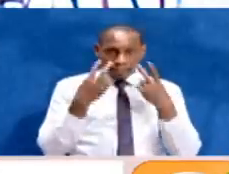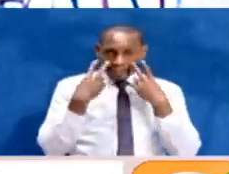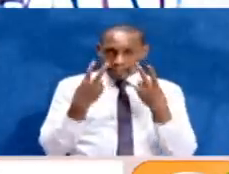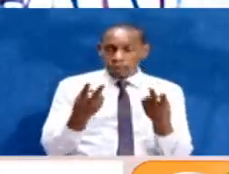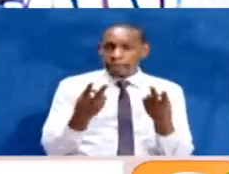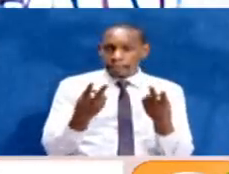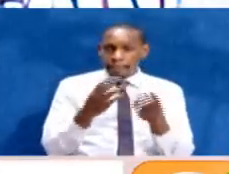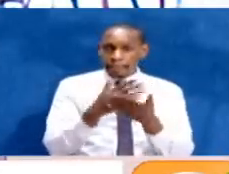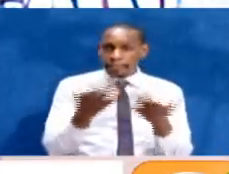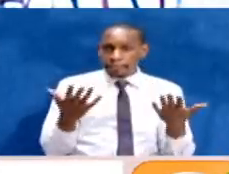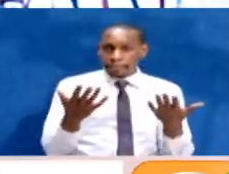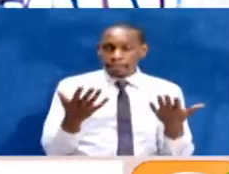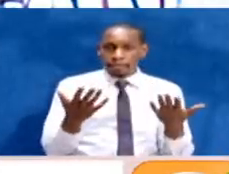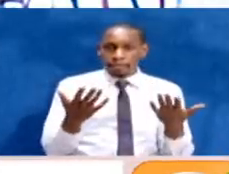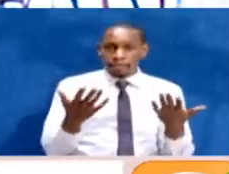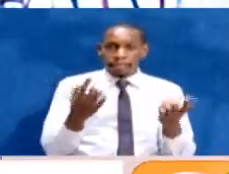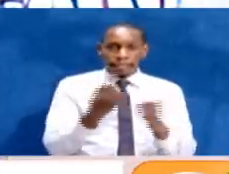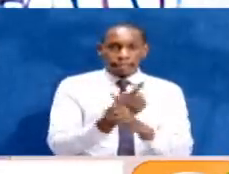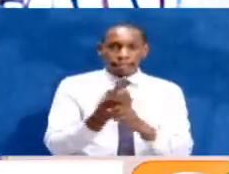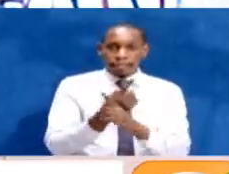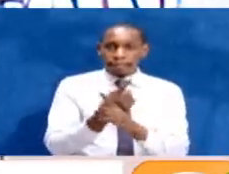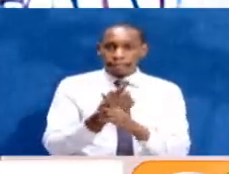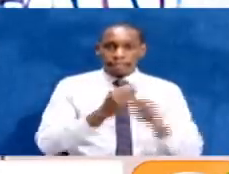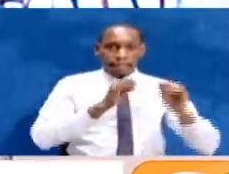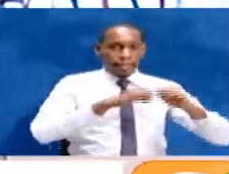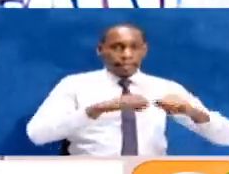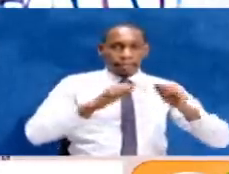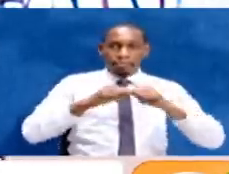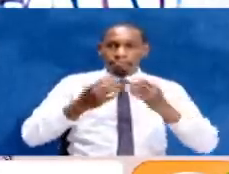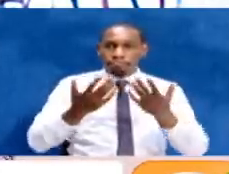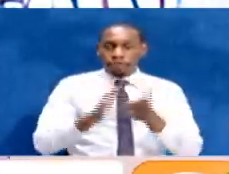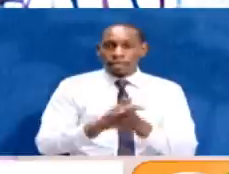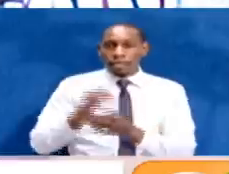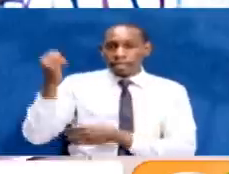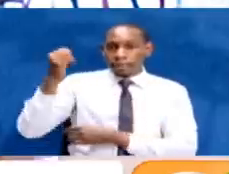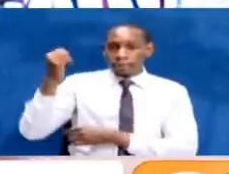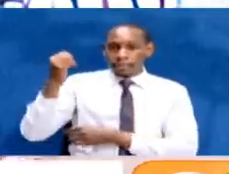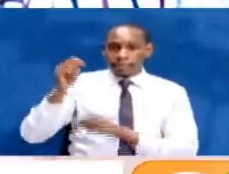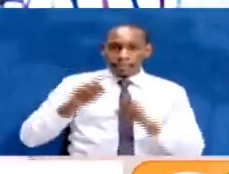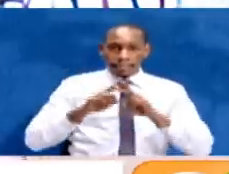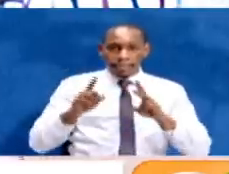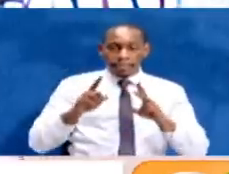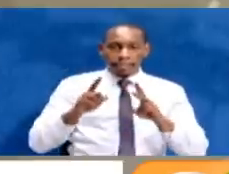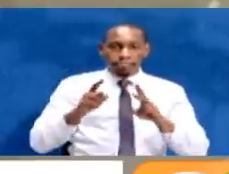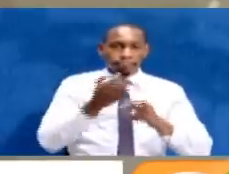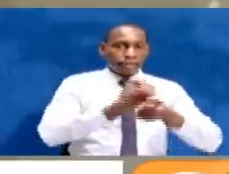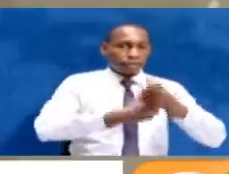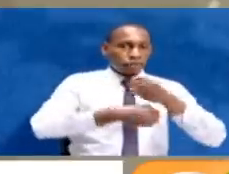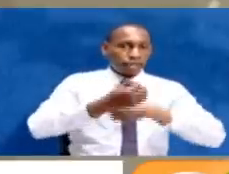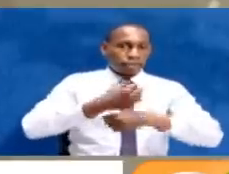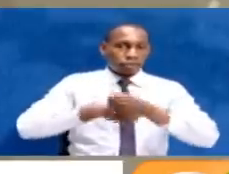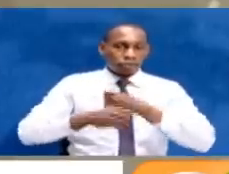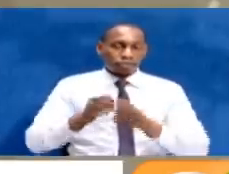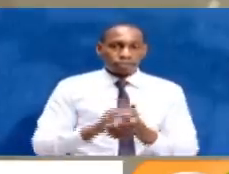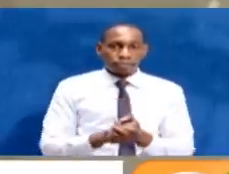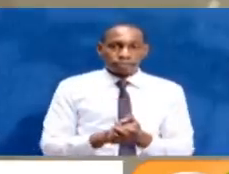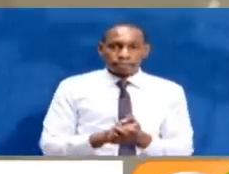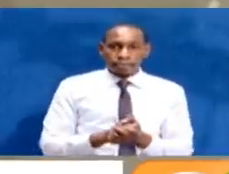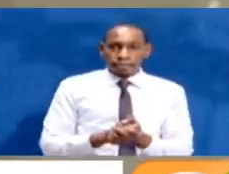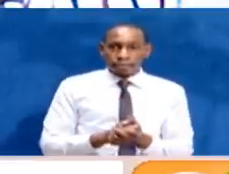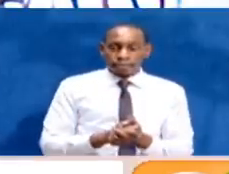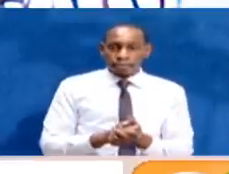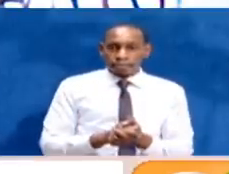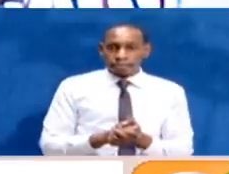or shall we say, several parts, fundamental parts of our politics are beginning to move in response